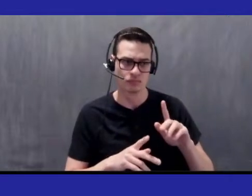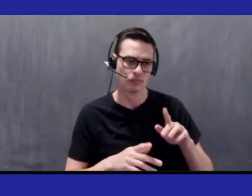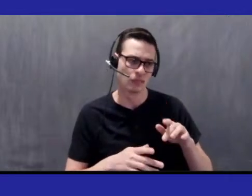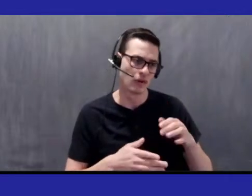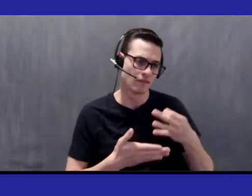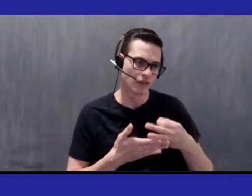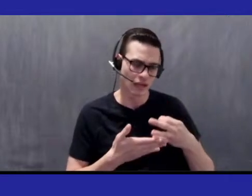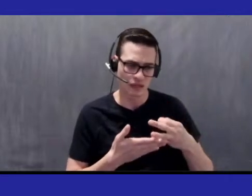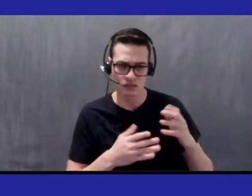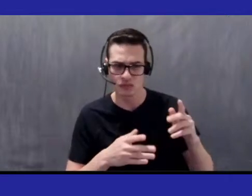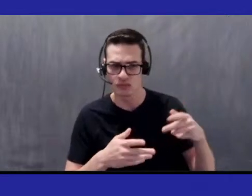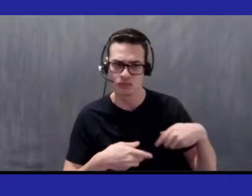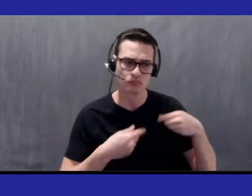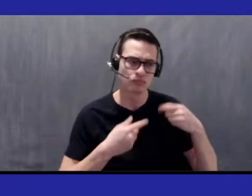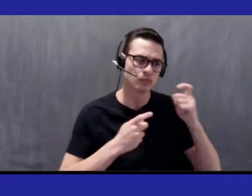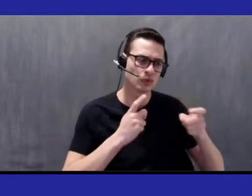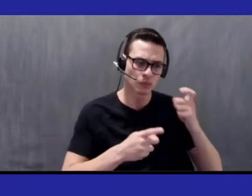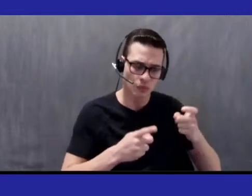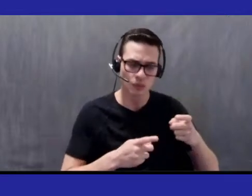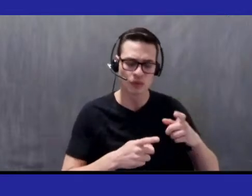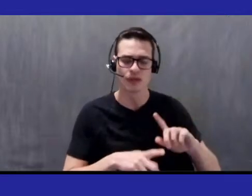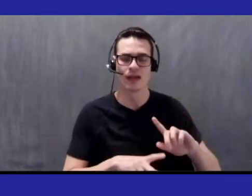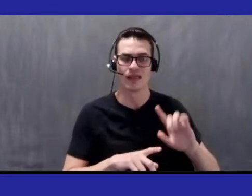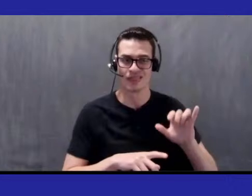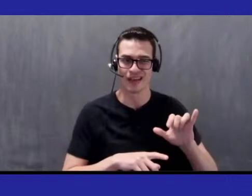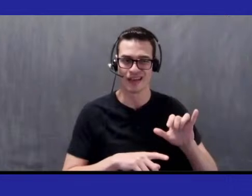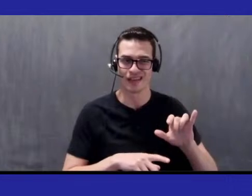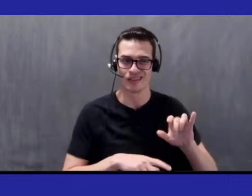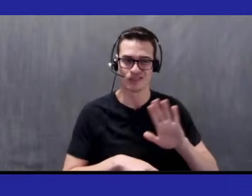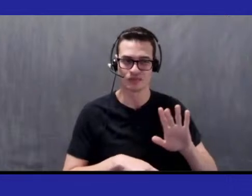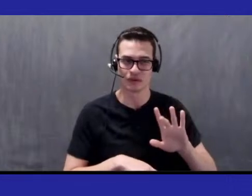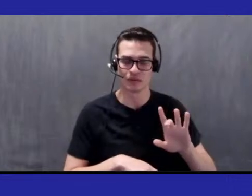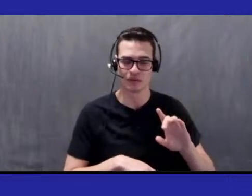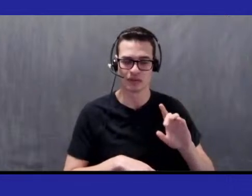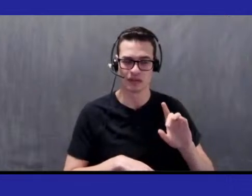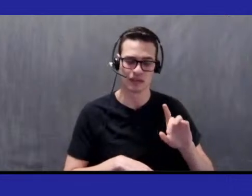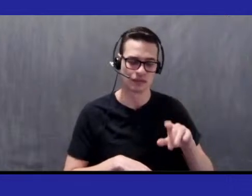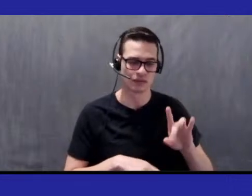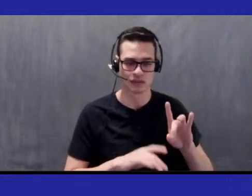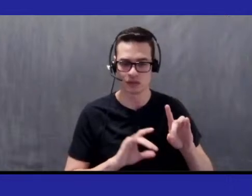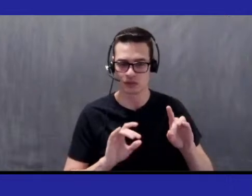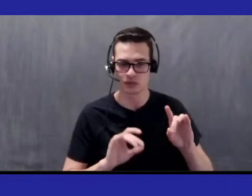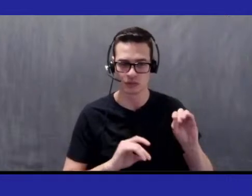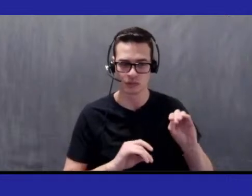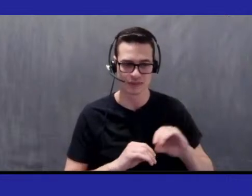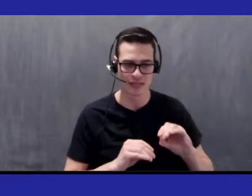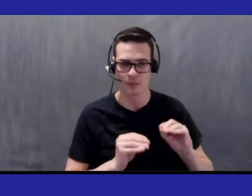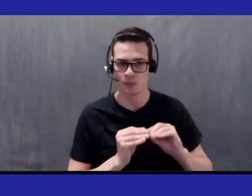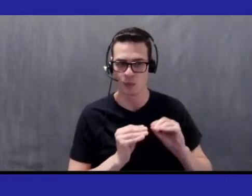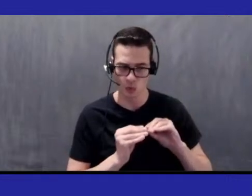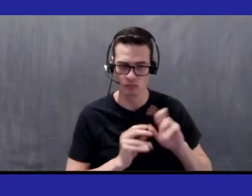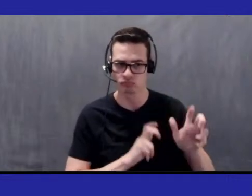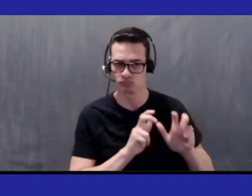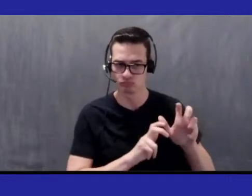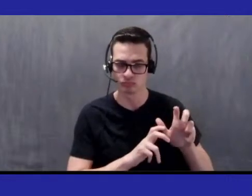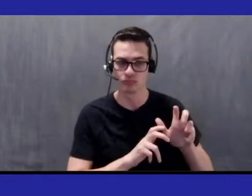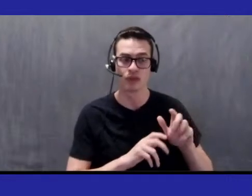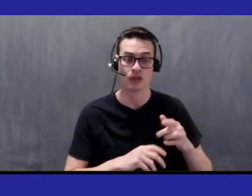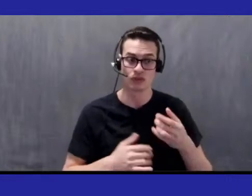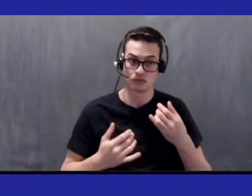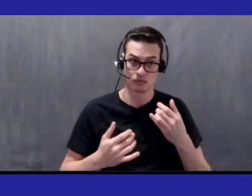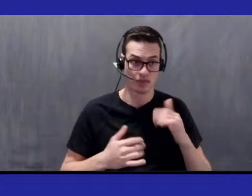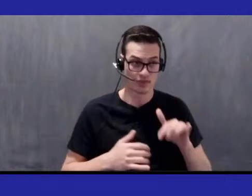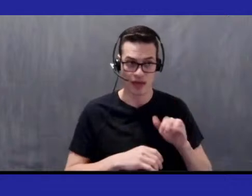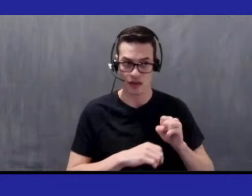have been published in the medical literature, and fewer treatment options have entered the marketplace for sickle cell. And of course,